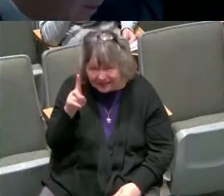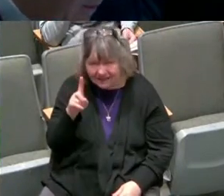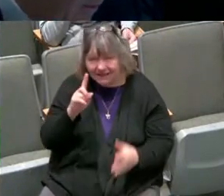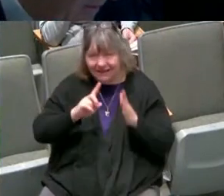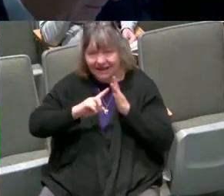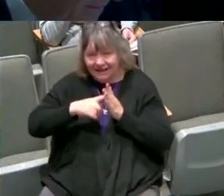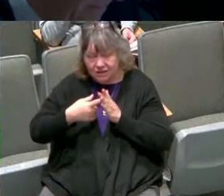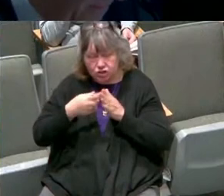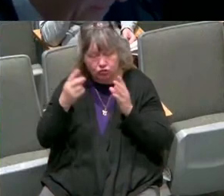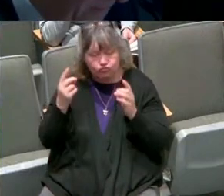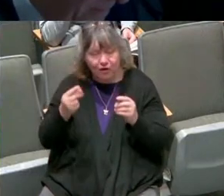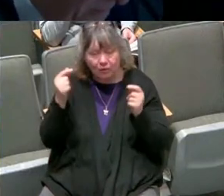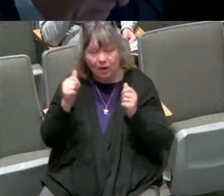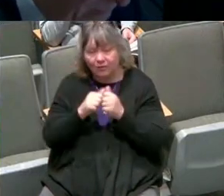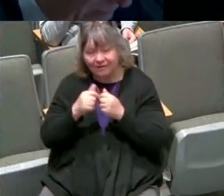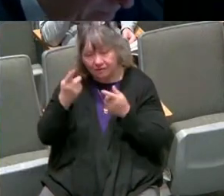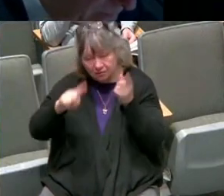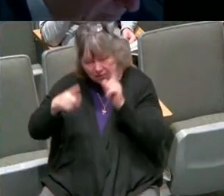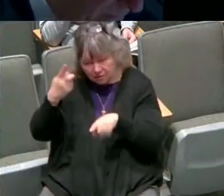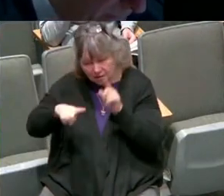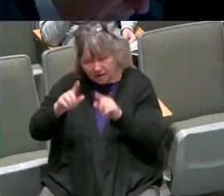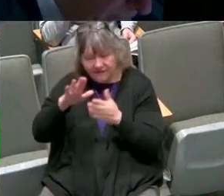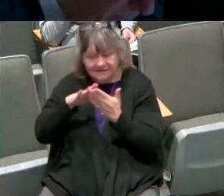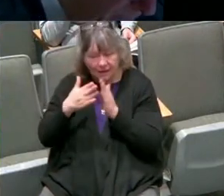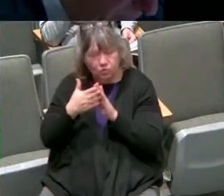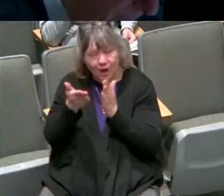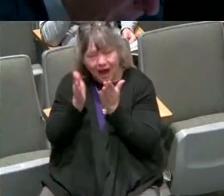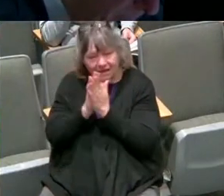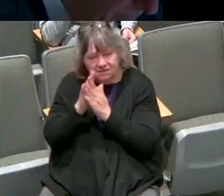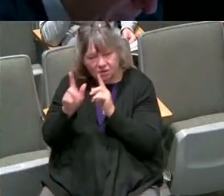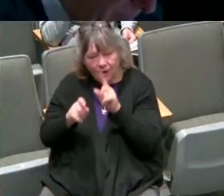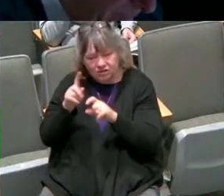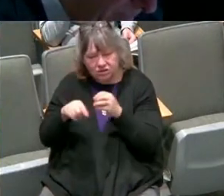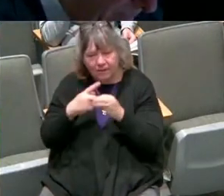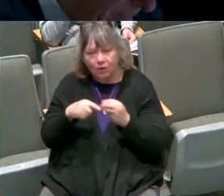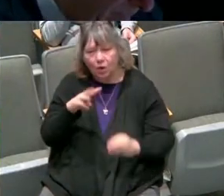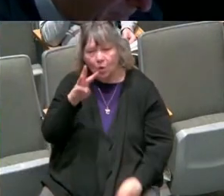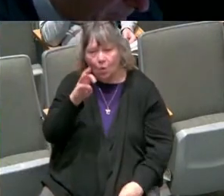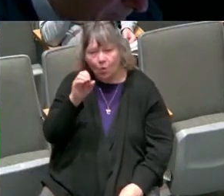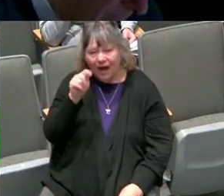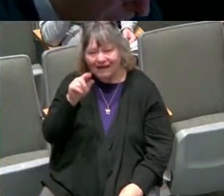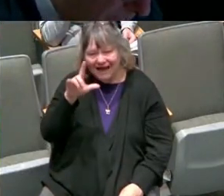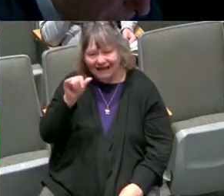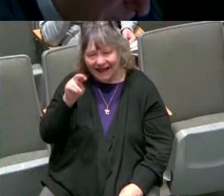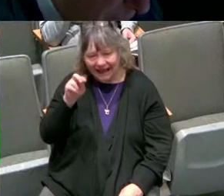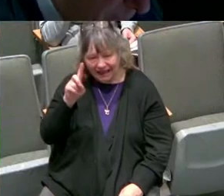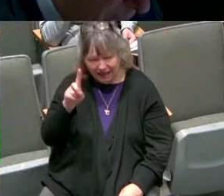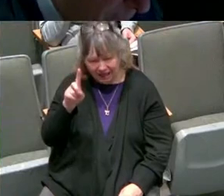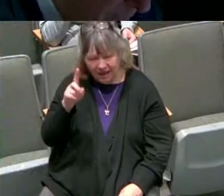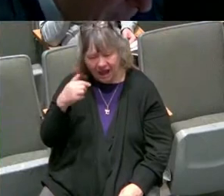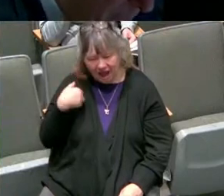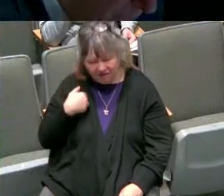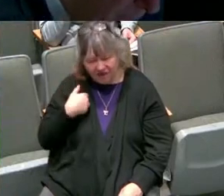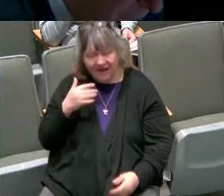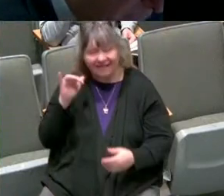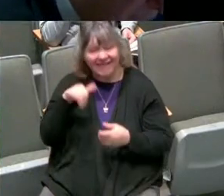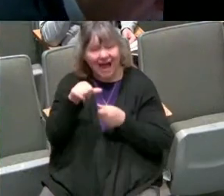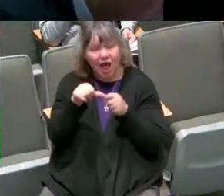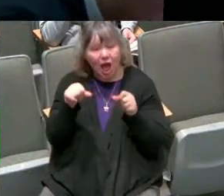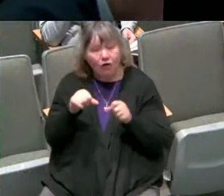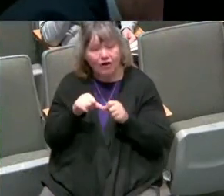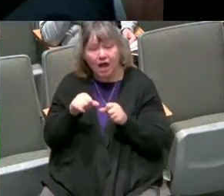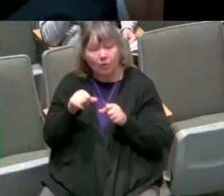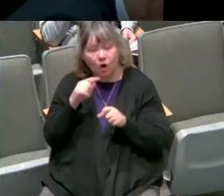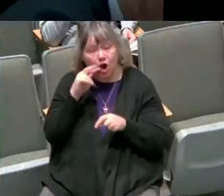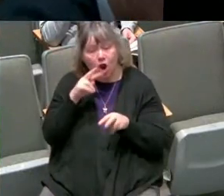the she ate right away with the town to ask some questions on our Wetland delineation the area that we're looking at